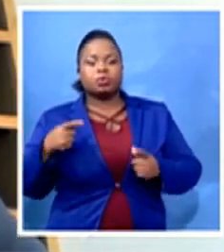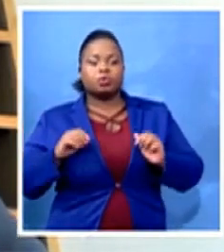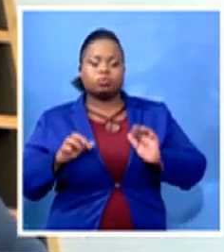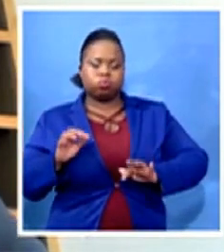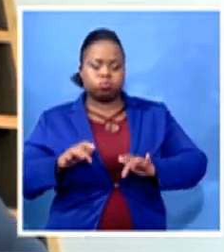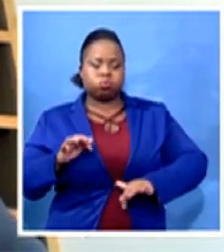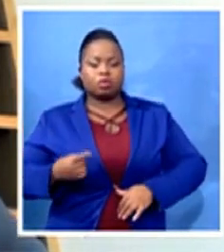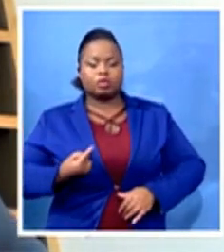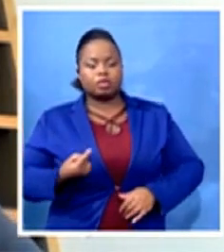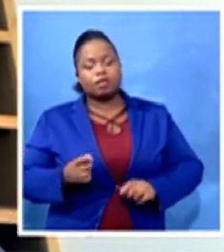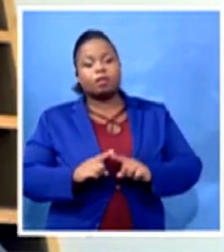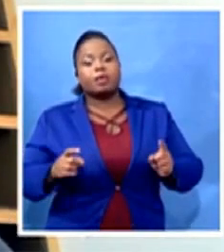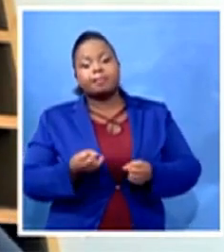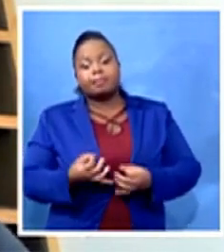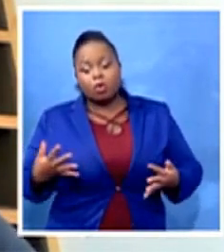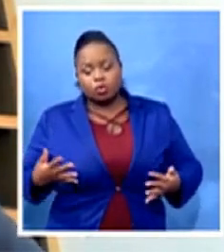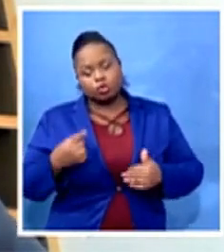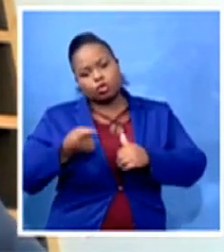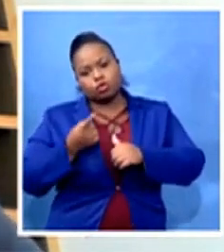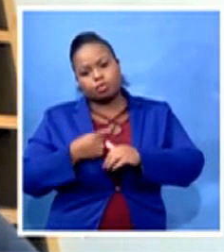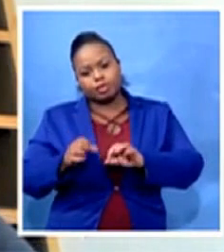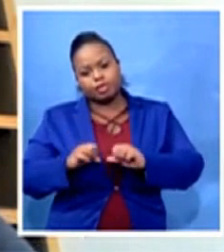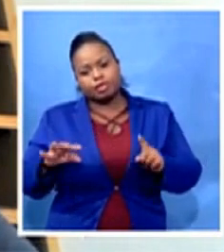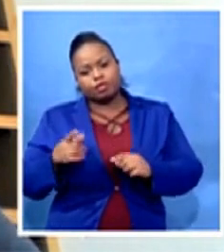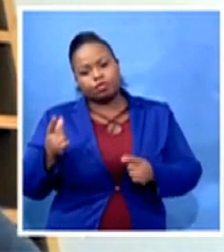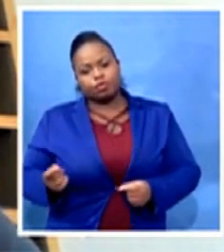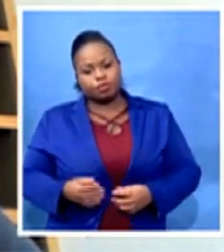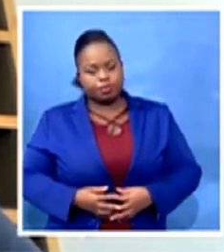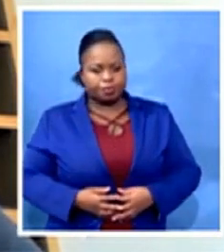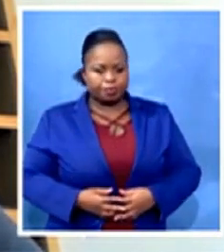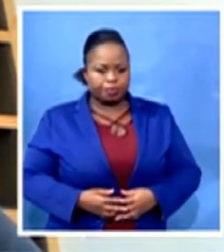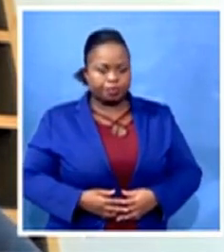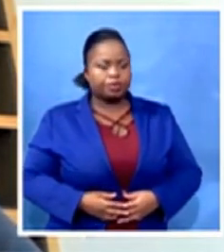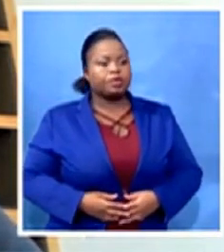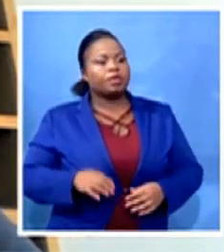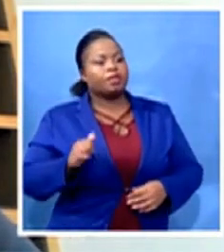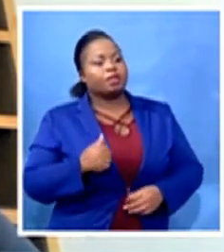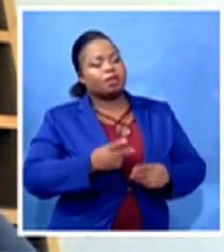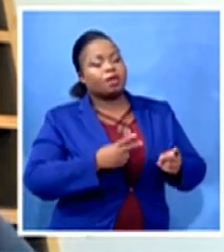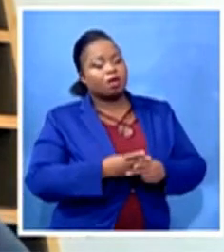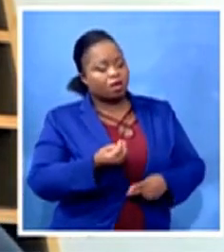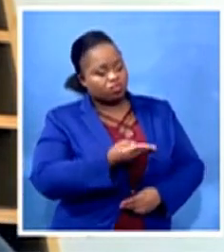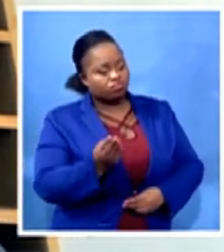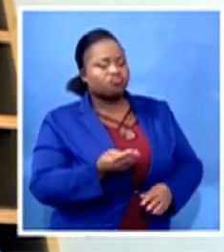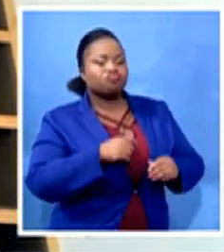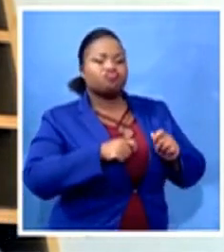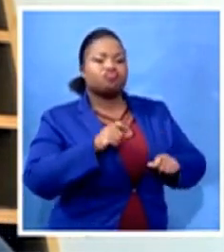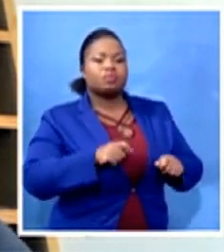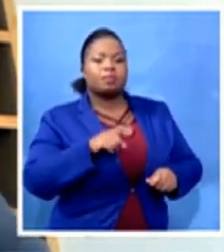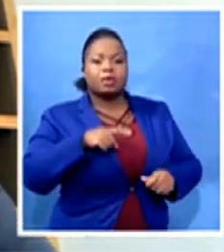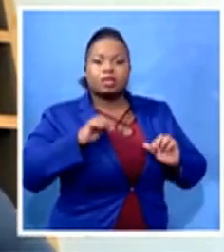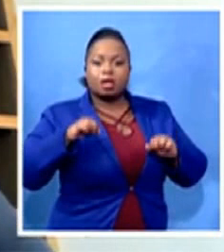still manually read. We request our residents to allow our meter readers access during this level